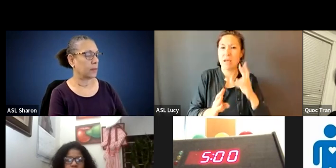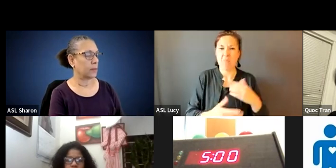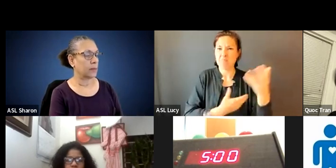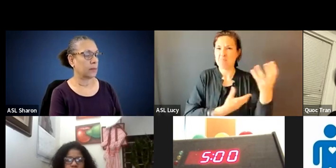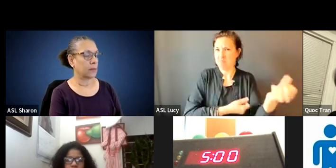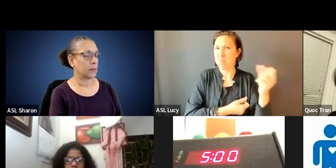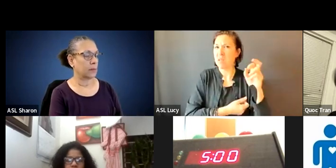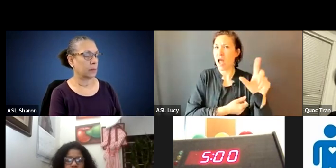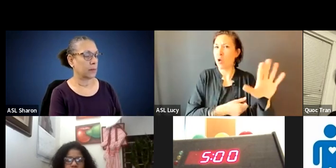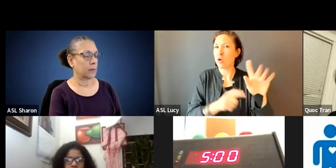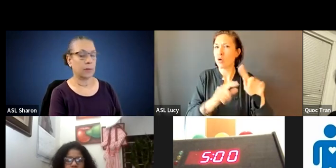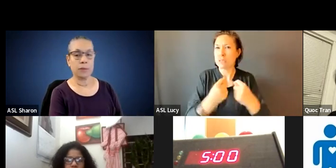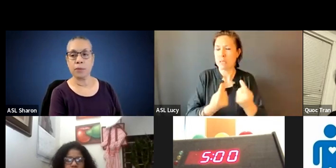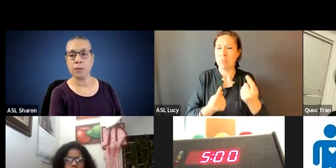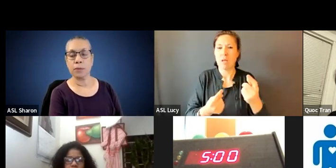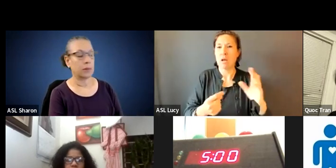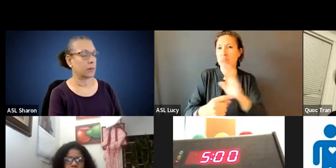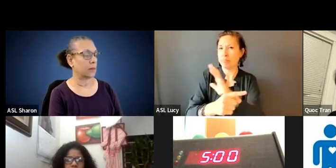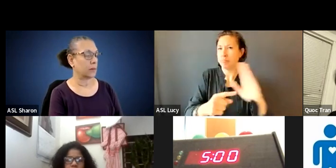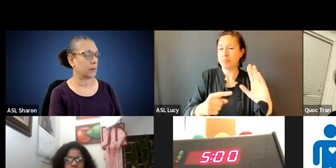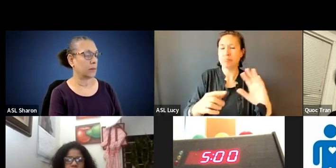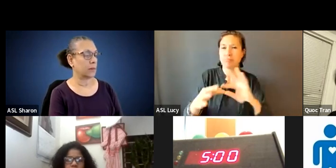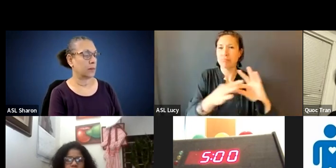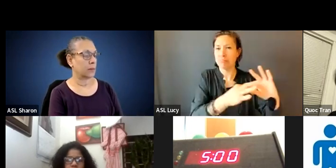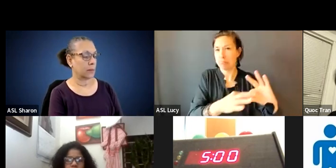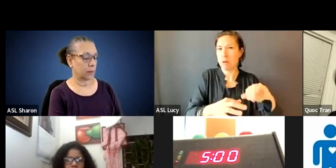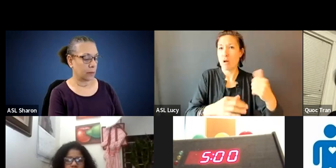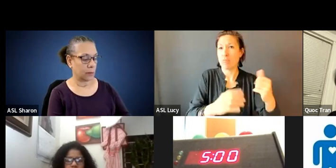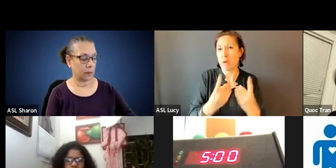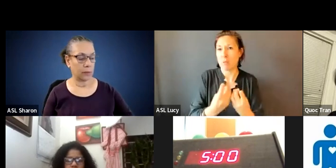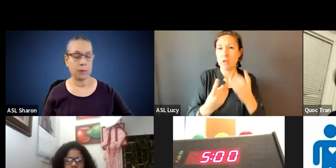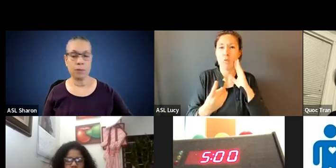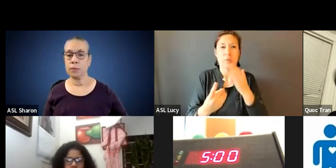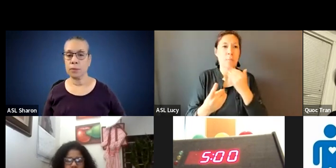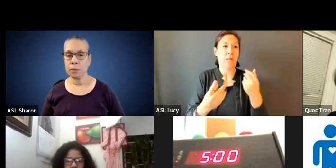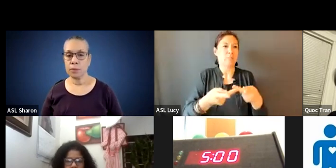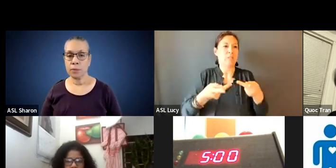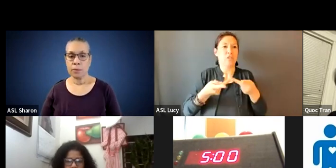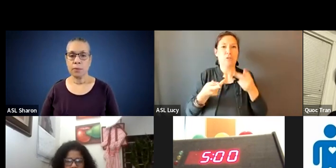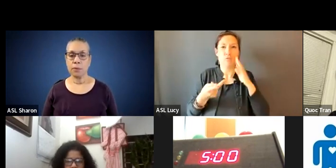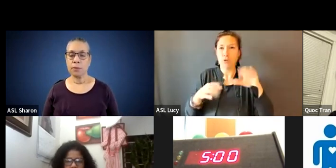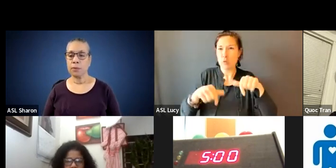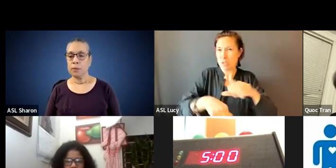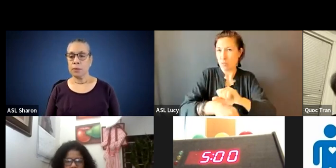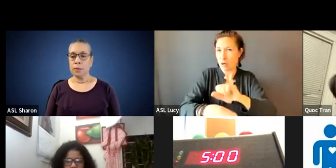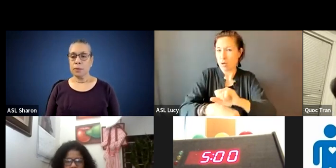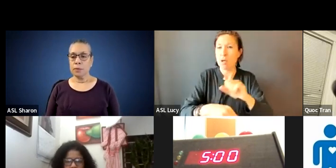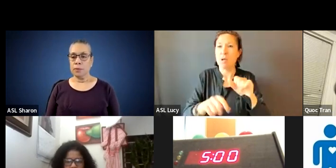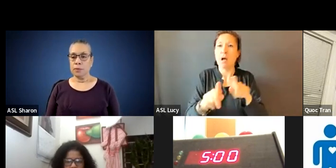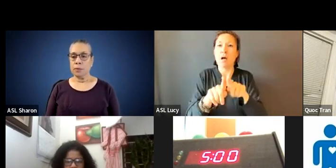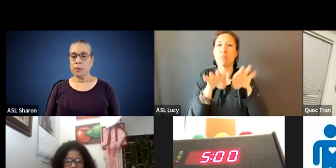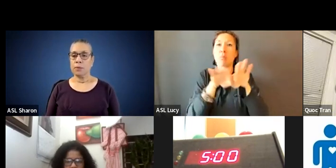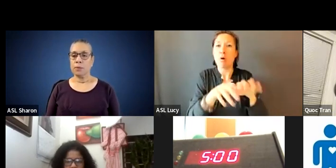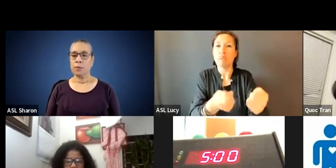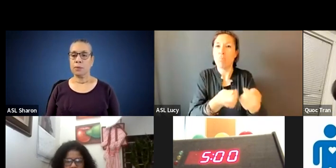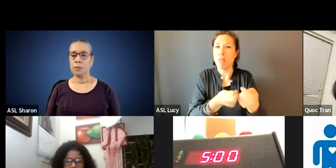stakeholders across our departments are in a much better place to be able to to position that work and most importantly to involve the community